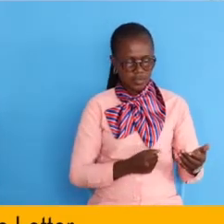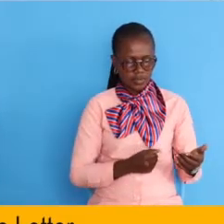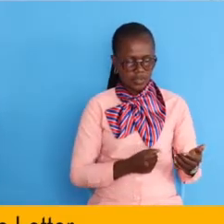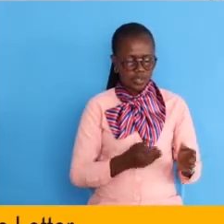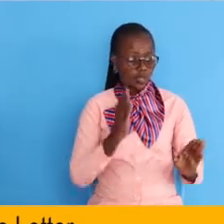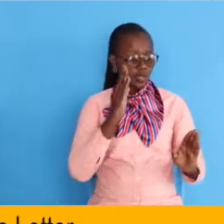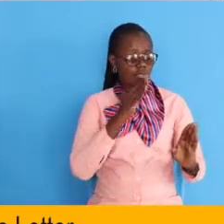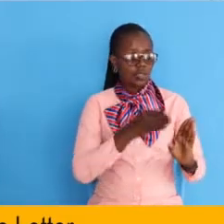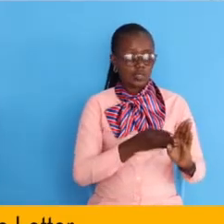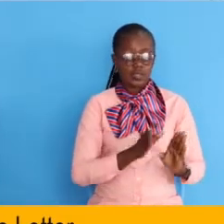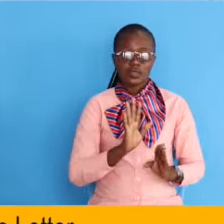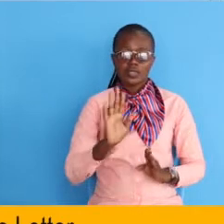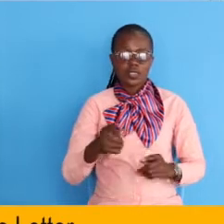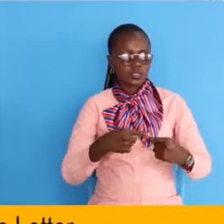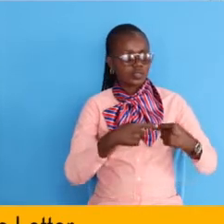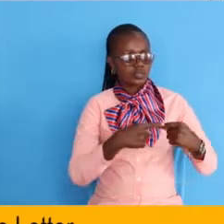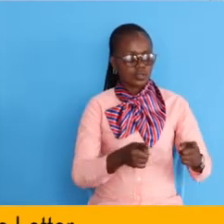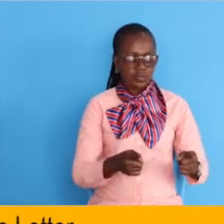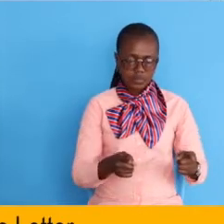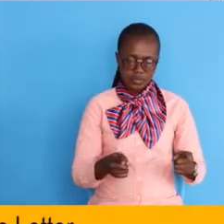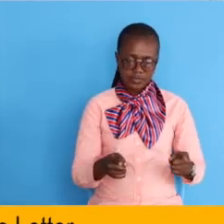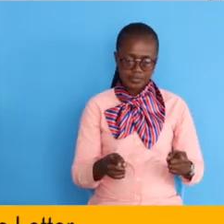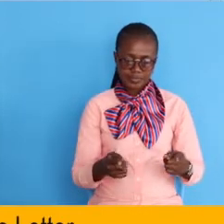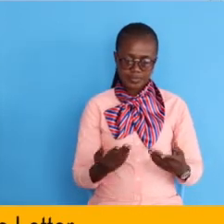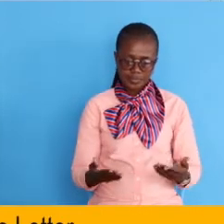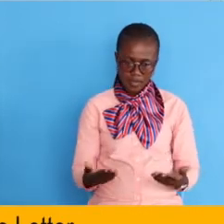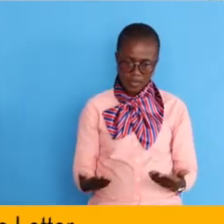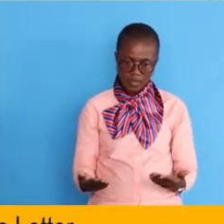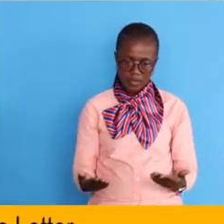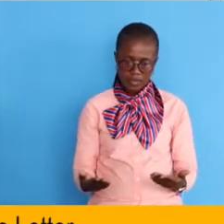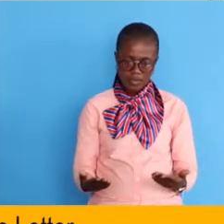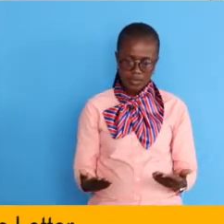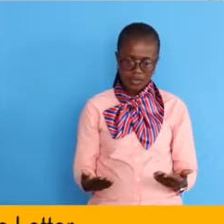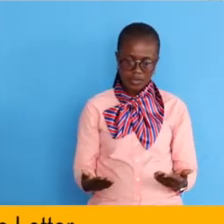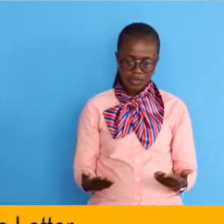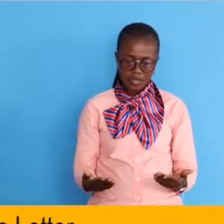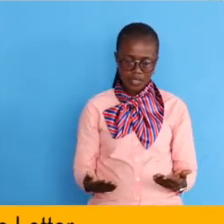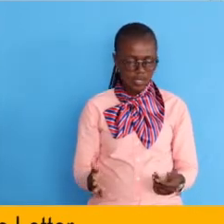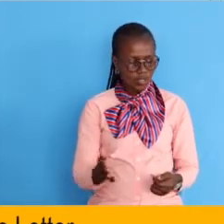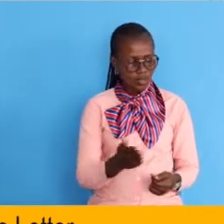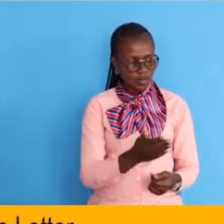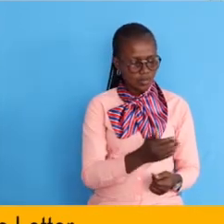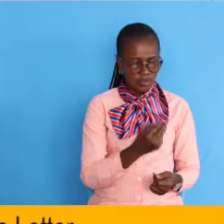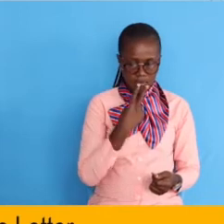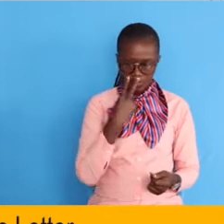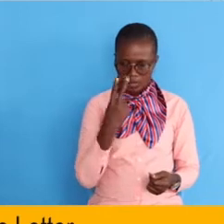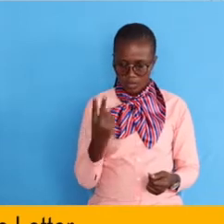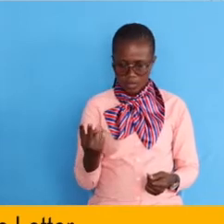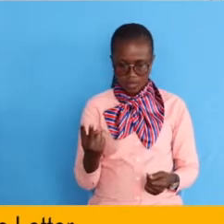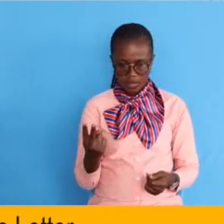content is different. So, in order to see, or in